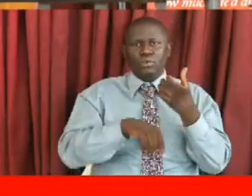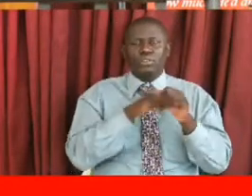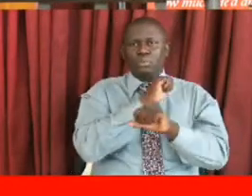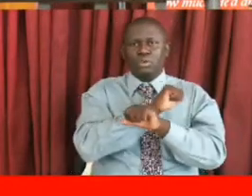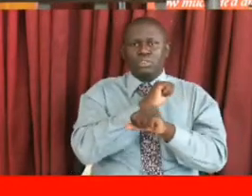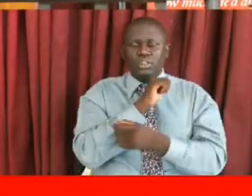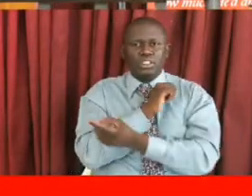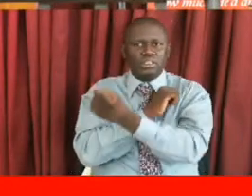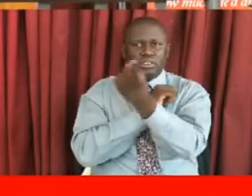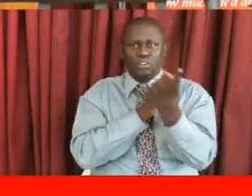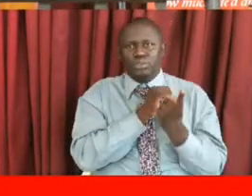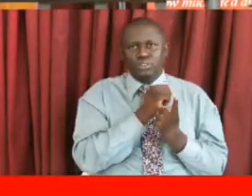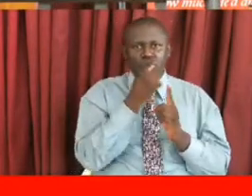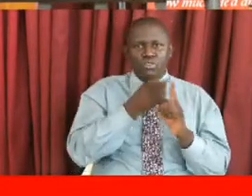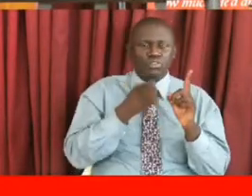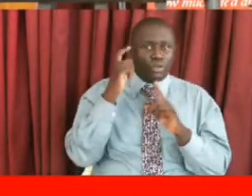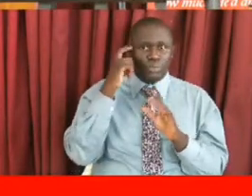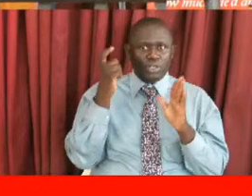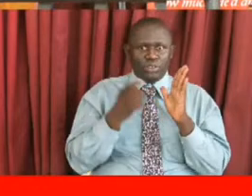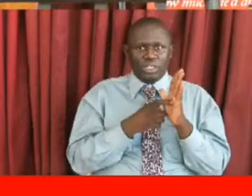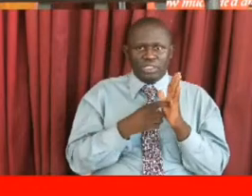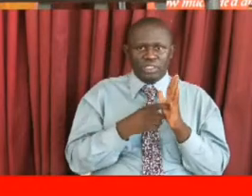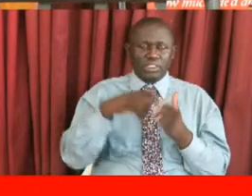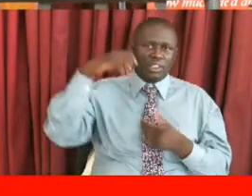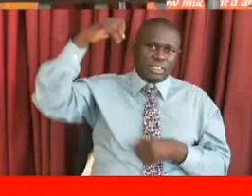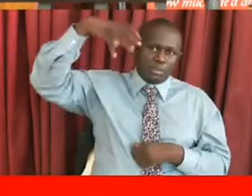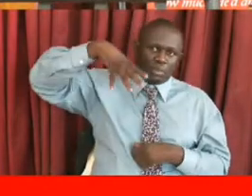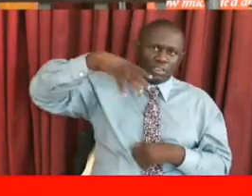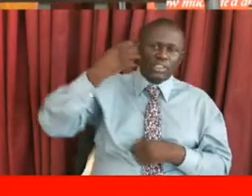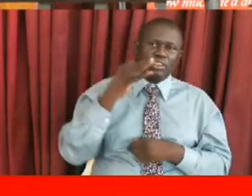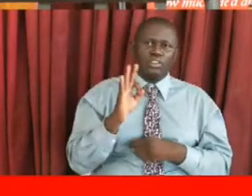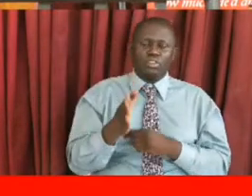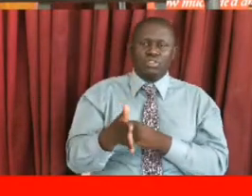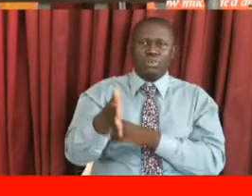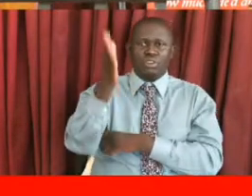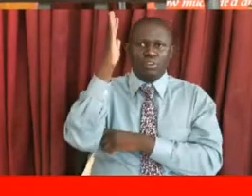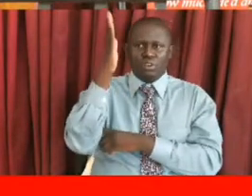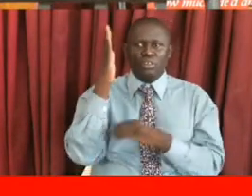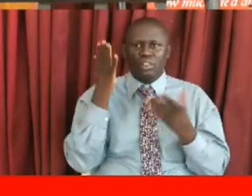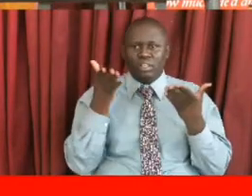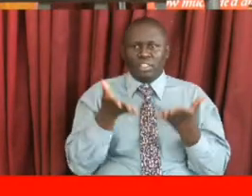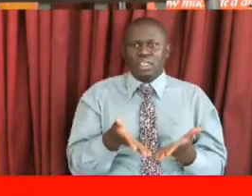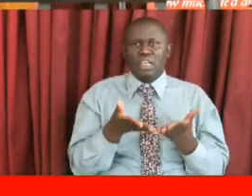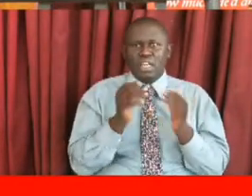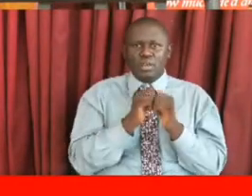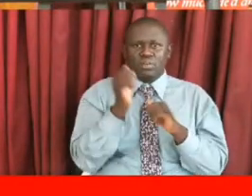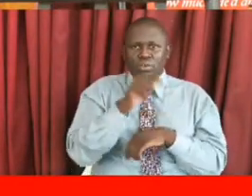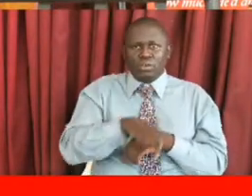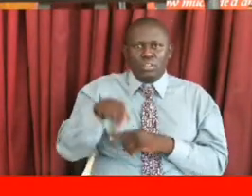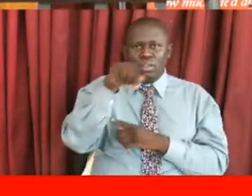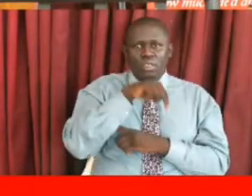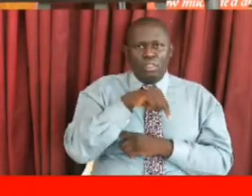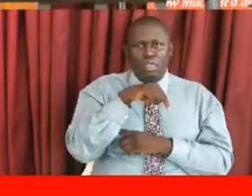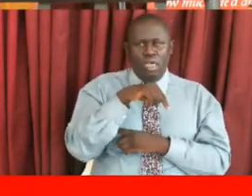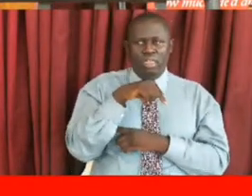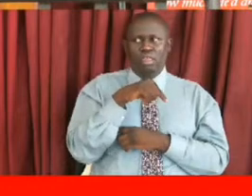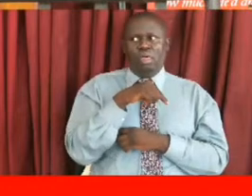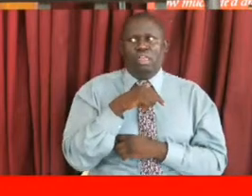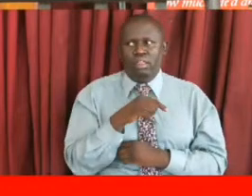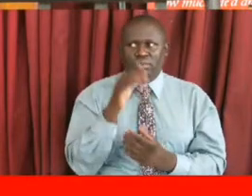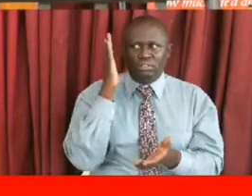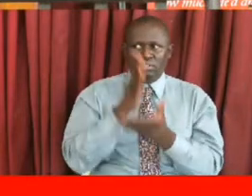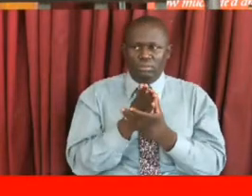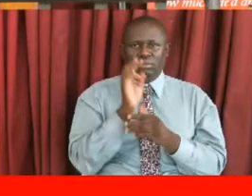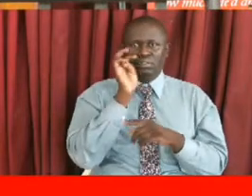you from recognizing the presence of God here with amen looking at your own